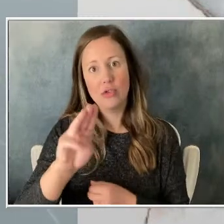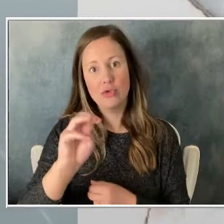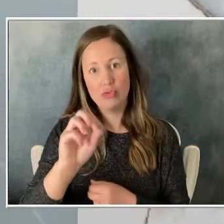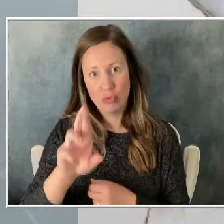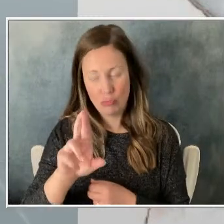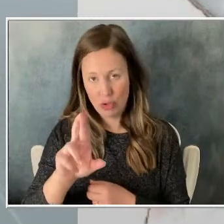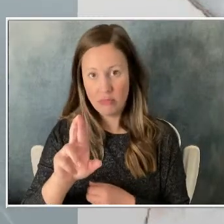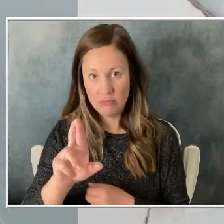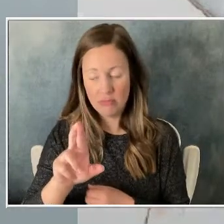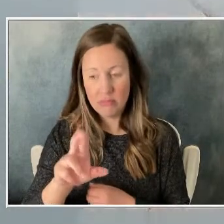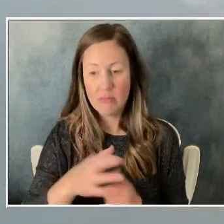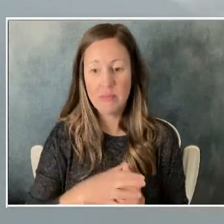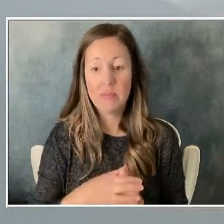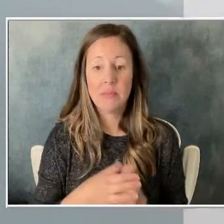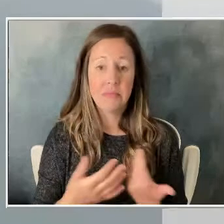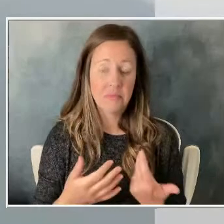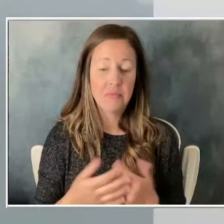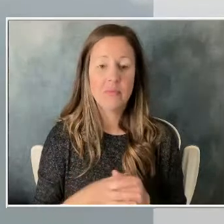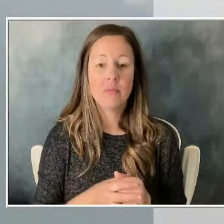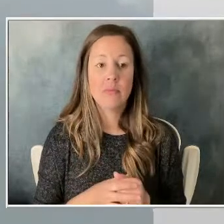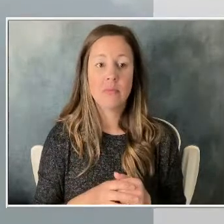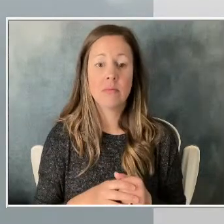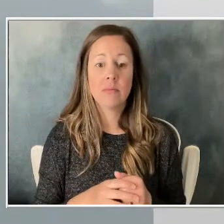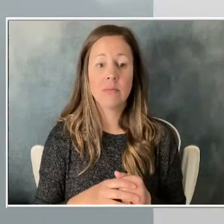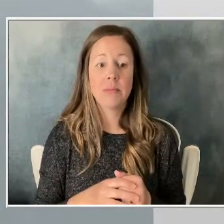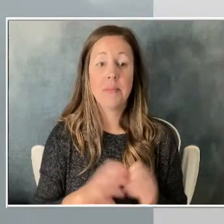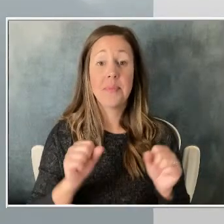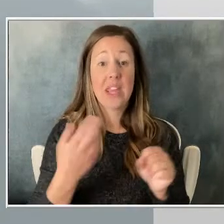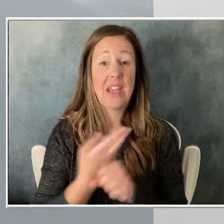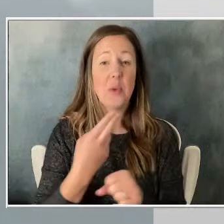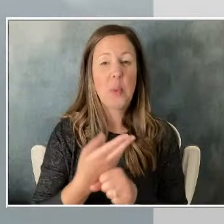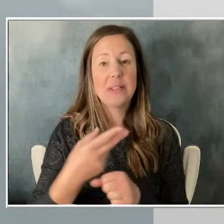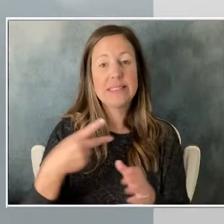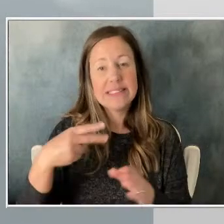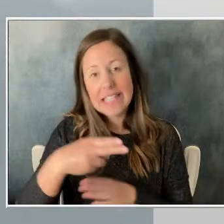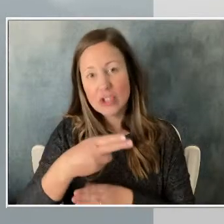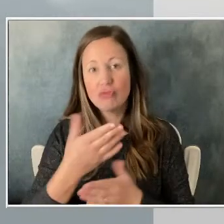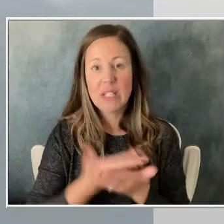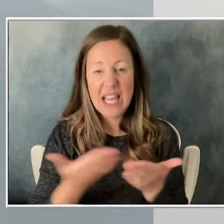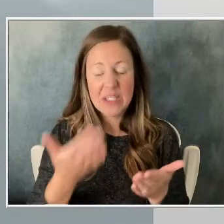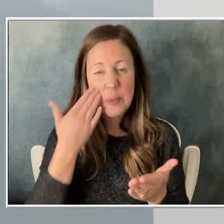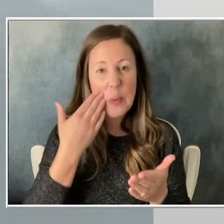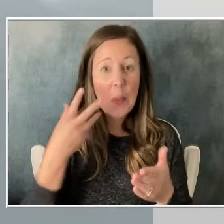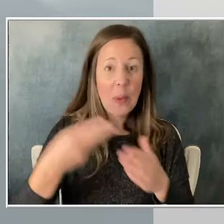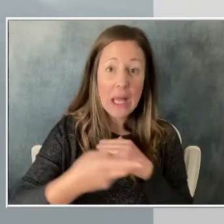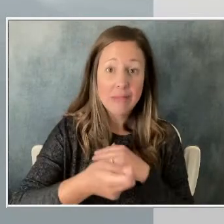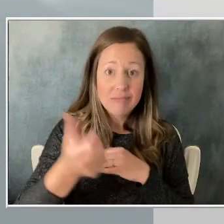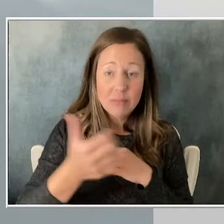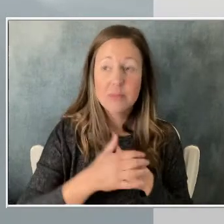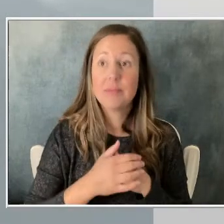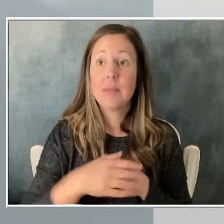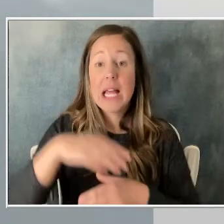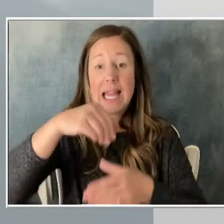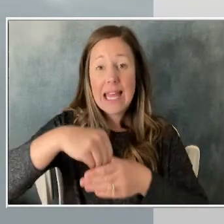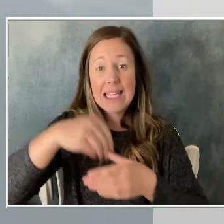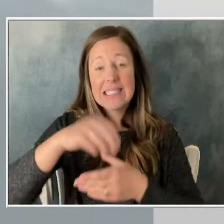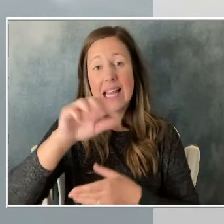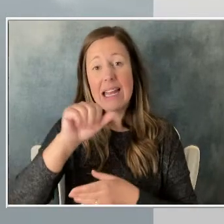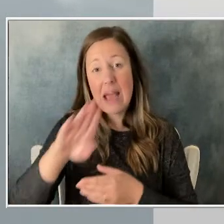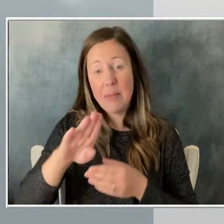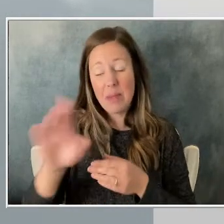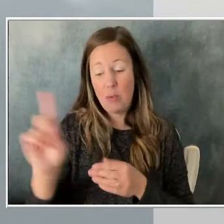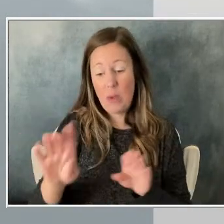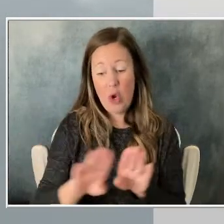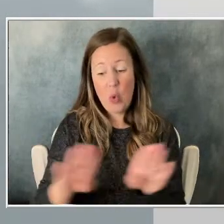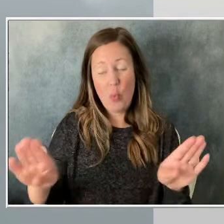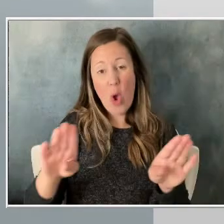Either you can take them off with instruments, you can strip the wall of the inside of the abdomen where you can remove, like that